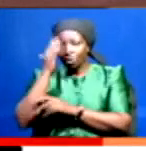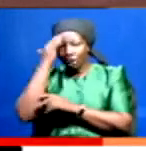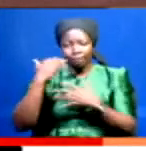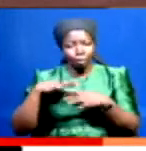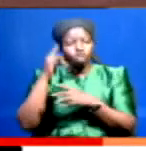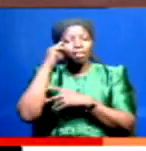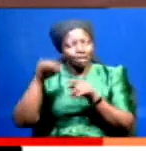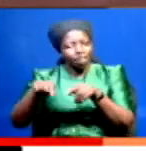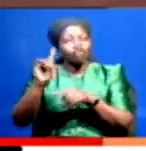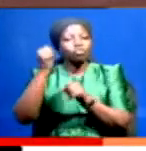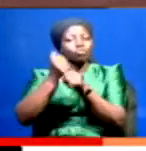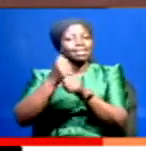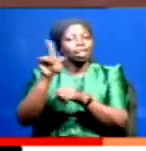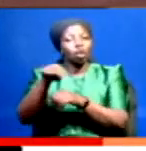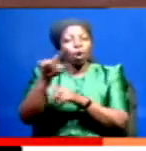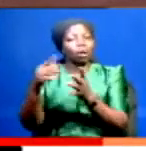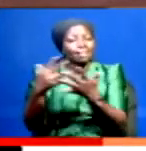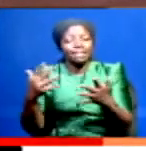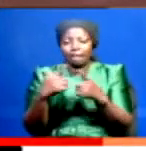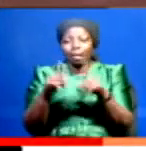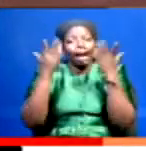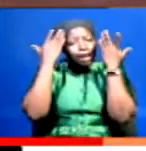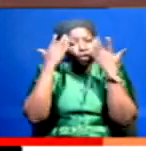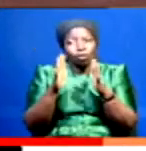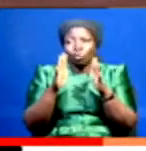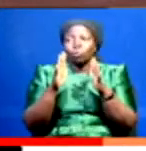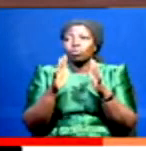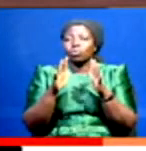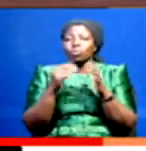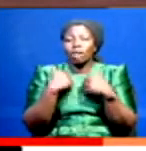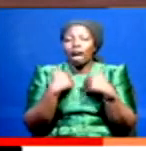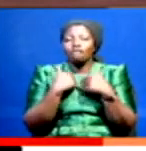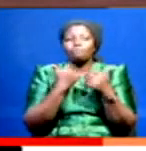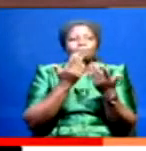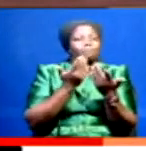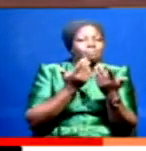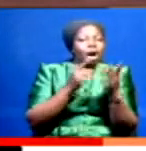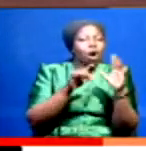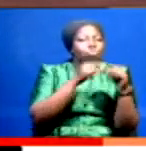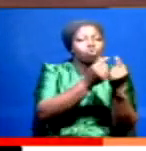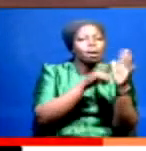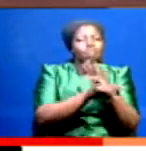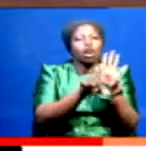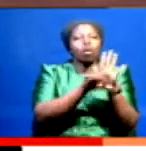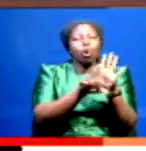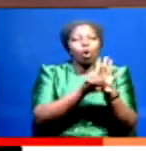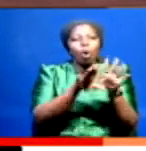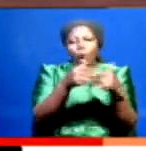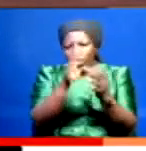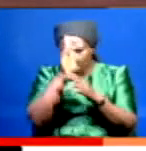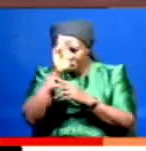Mm-hmm. But I don't know whether it's the lacuna in the law or the police just decided to look the other way, mm-hmm, because